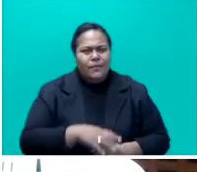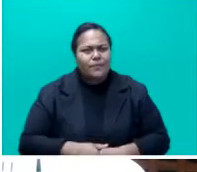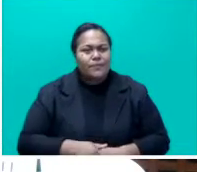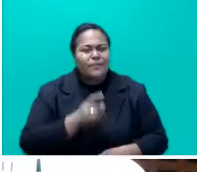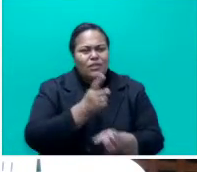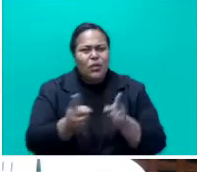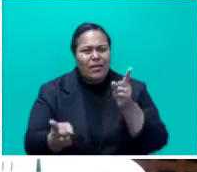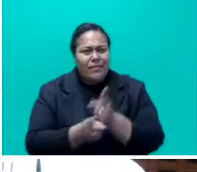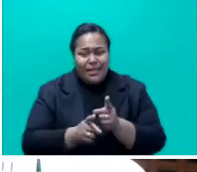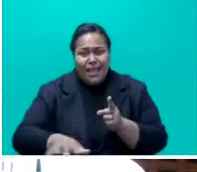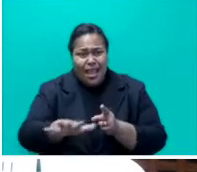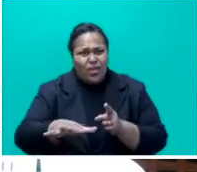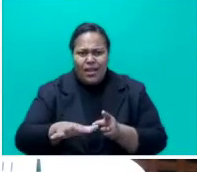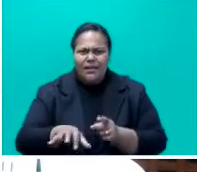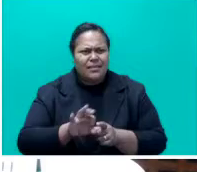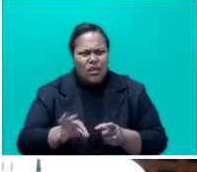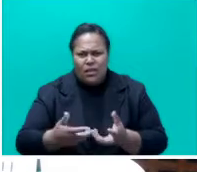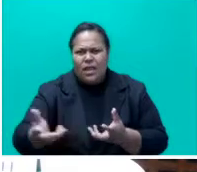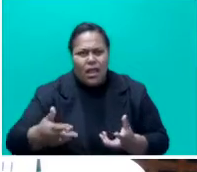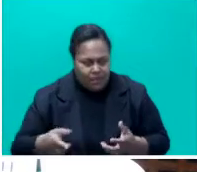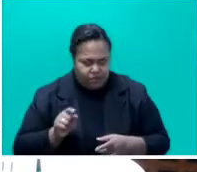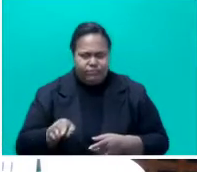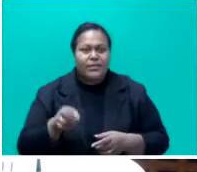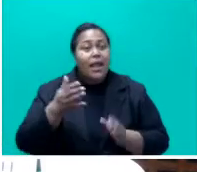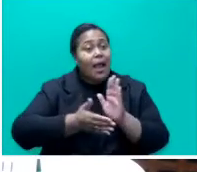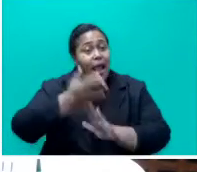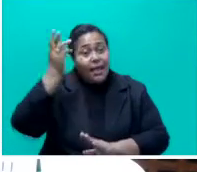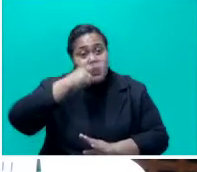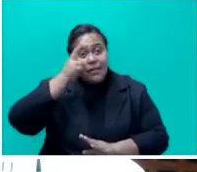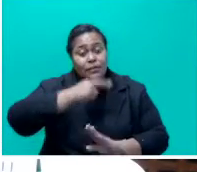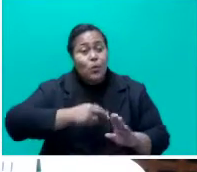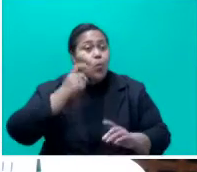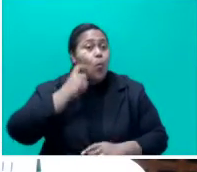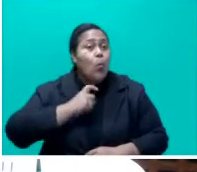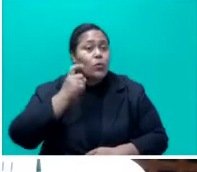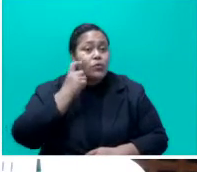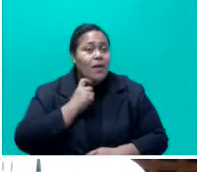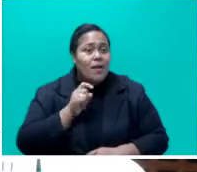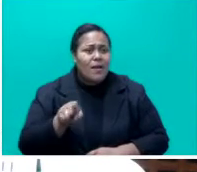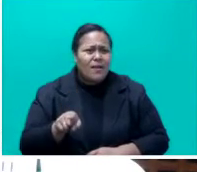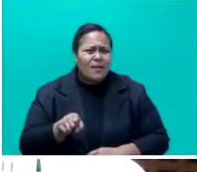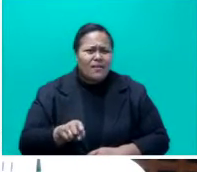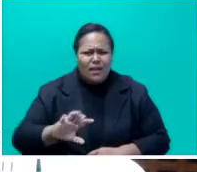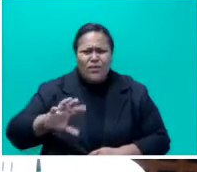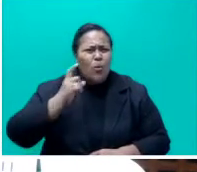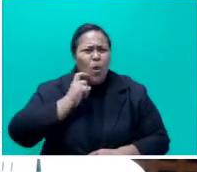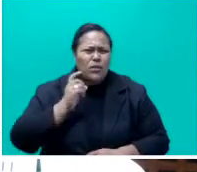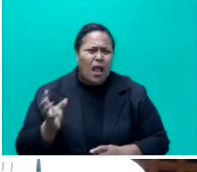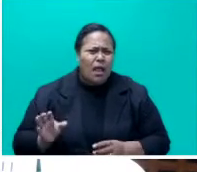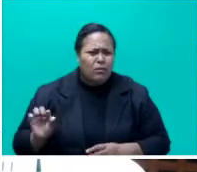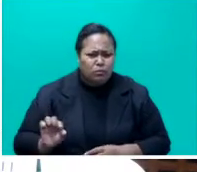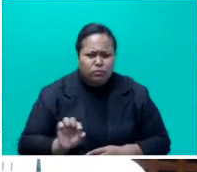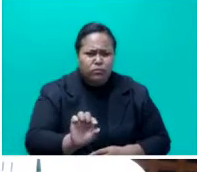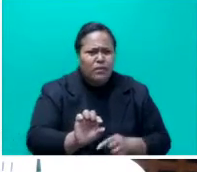So in terms of high-risk water, that will be the focus. Namosi, Lomai,